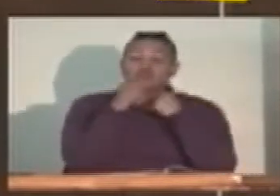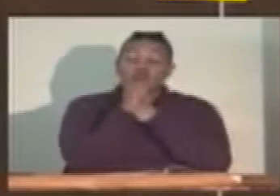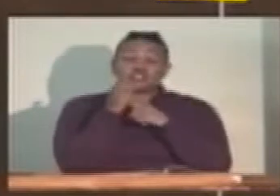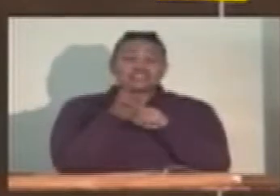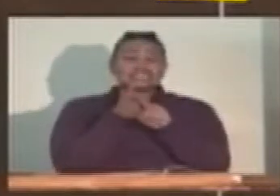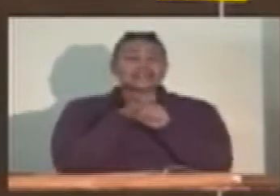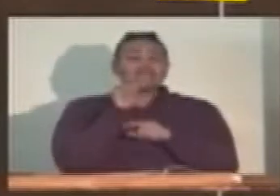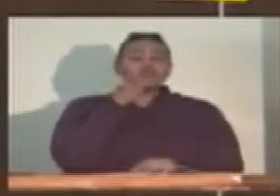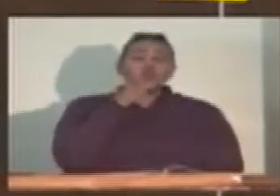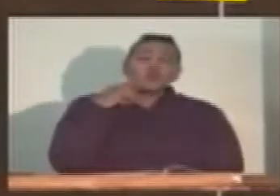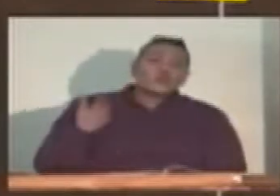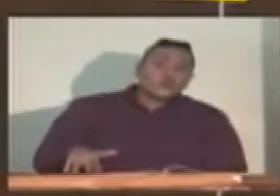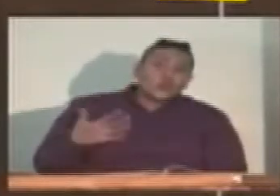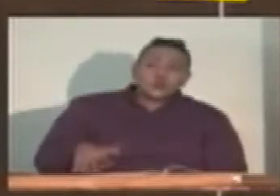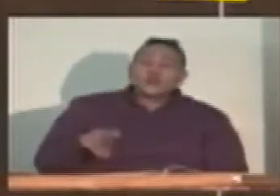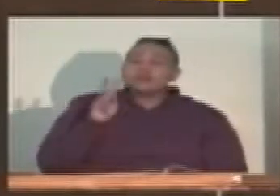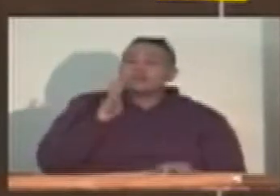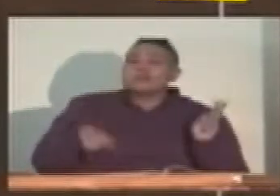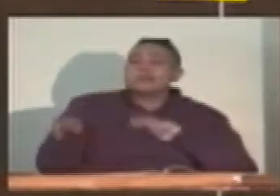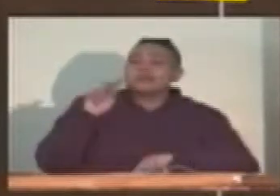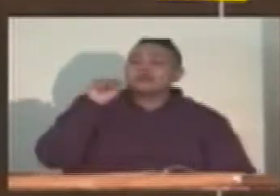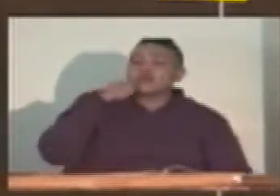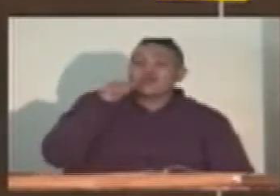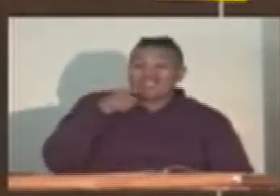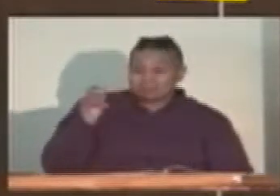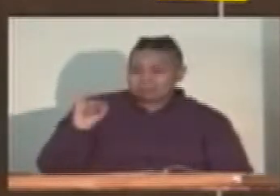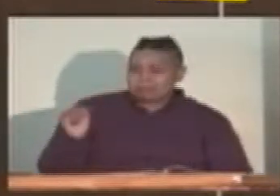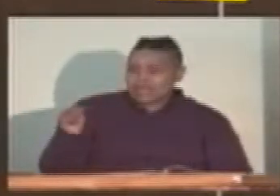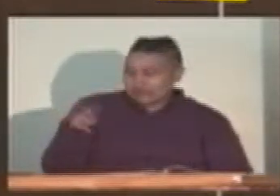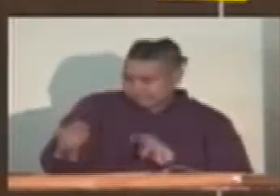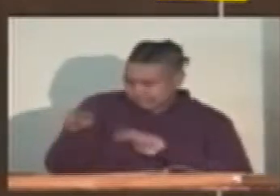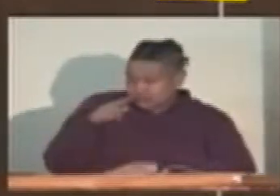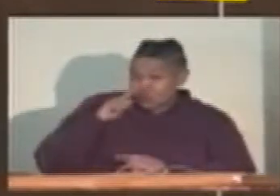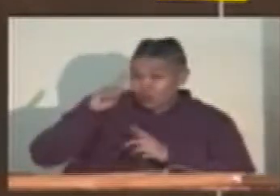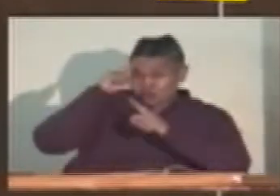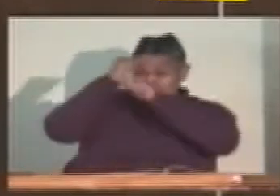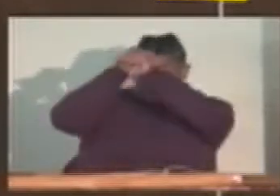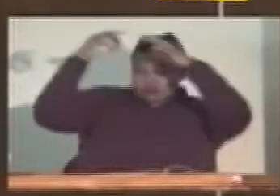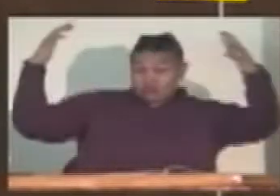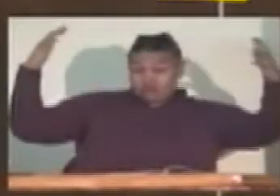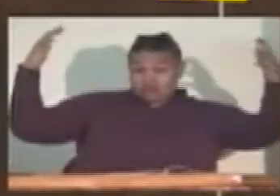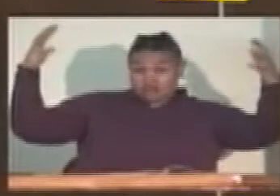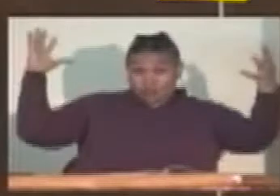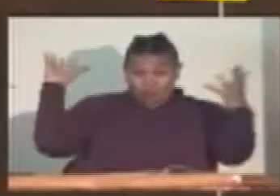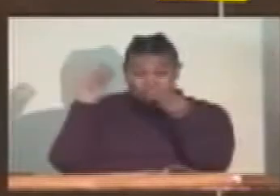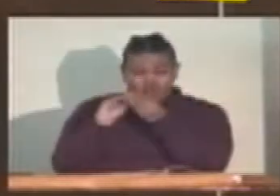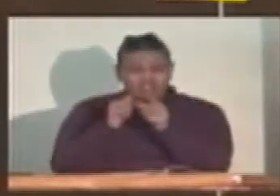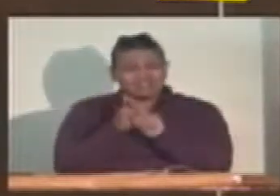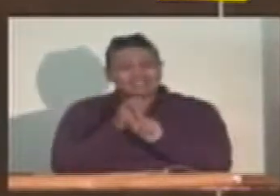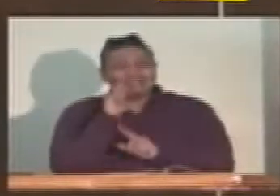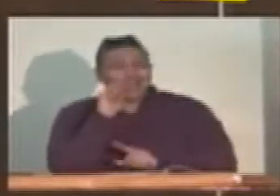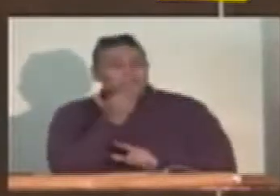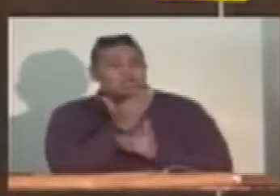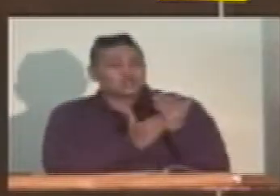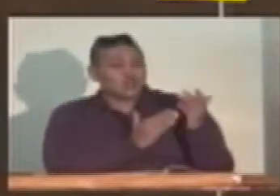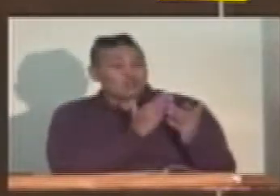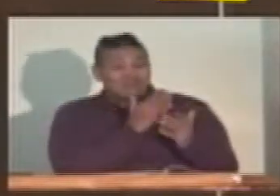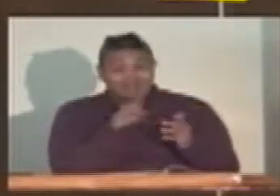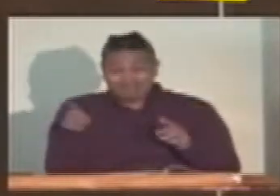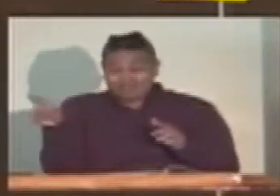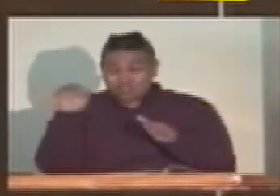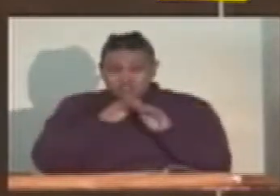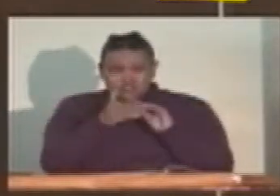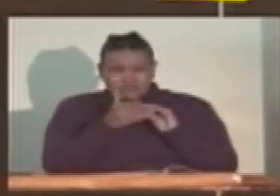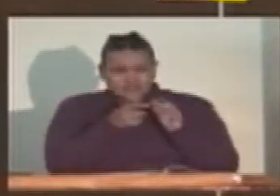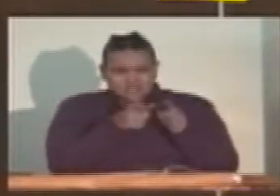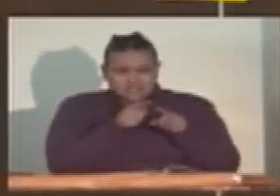is suffering severely. When you look at the overall picture, it would appear that some parts of the country